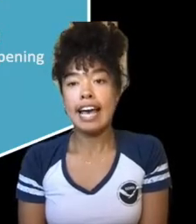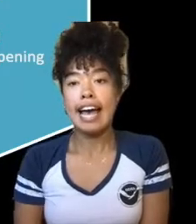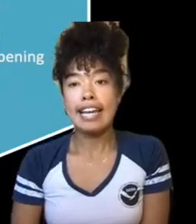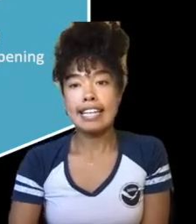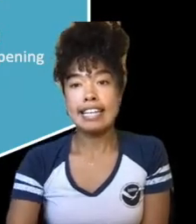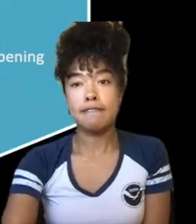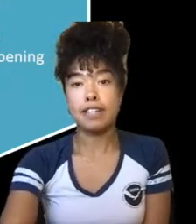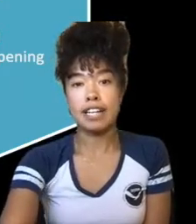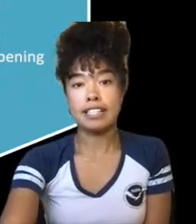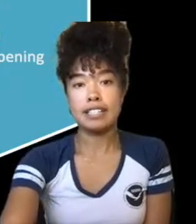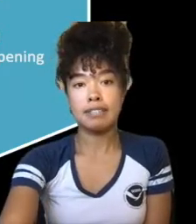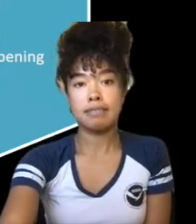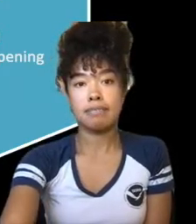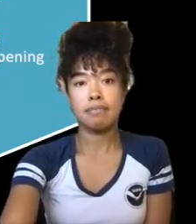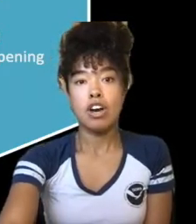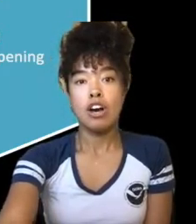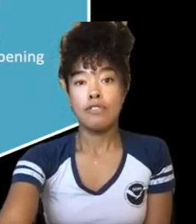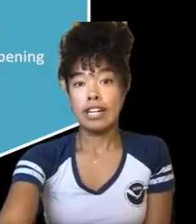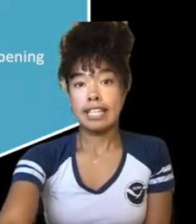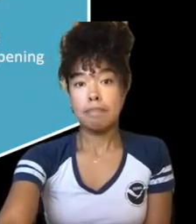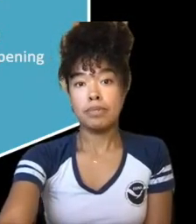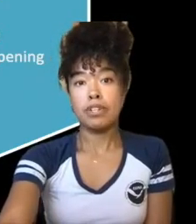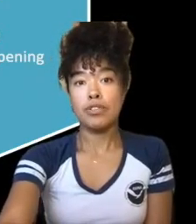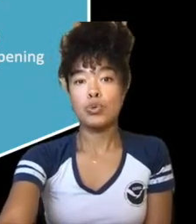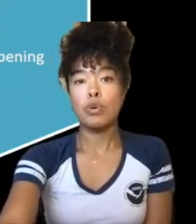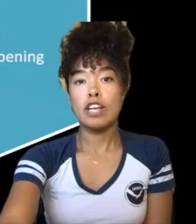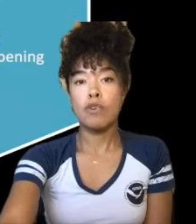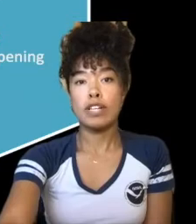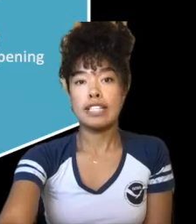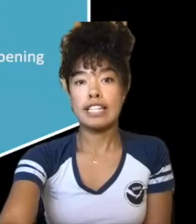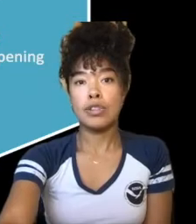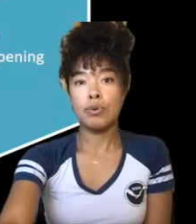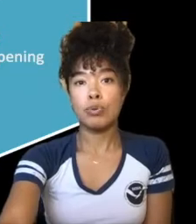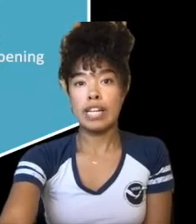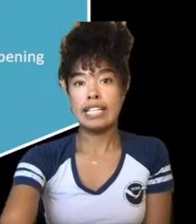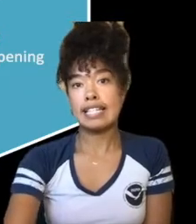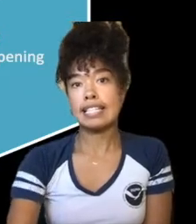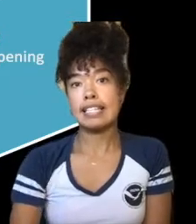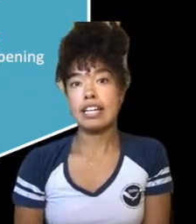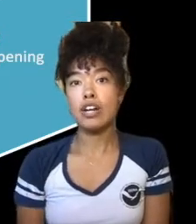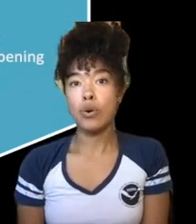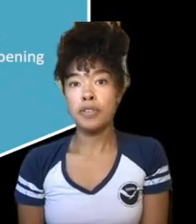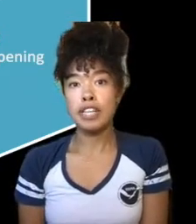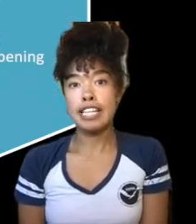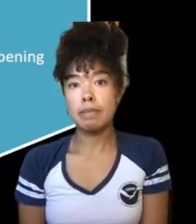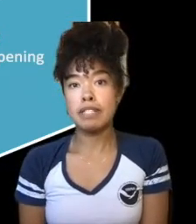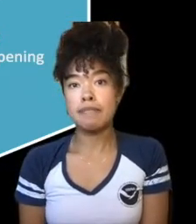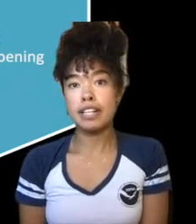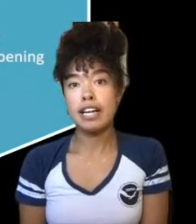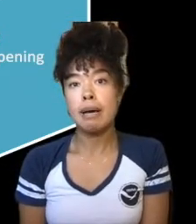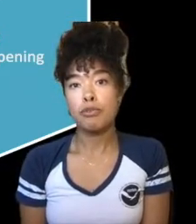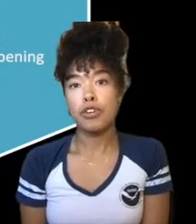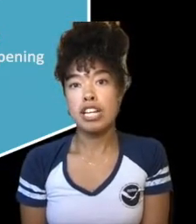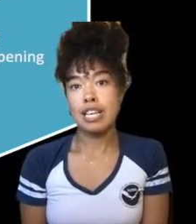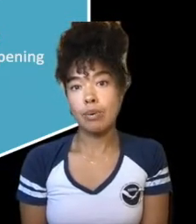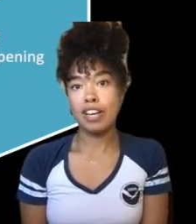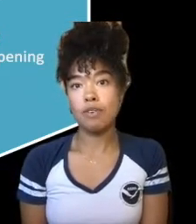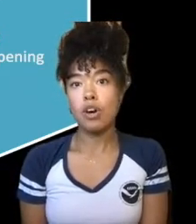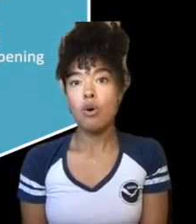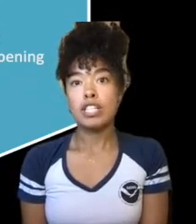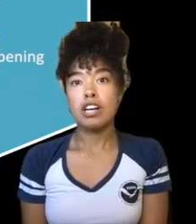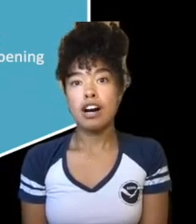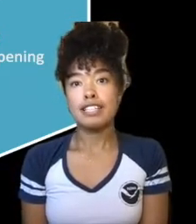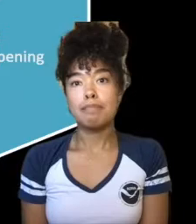and eddy heat flux. For example, the 2014 through 2016 Northeast Pacific marine heat